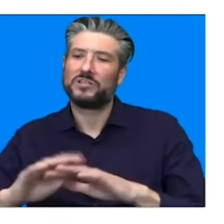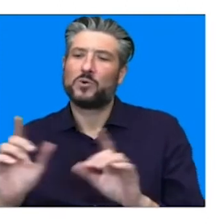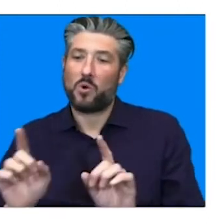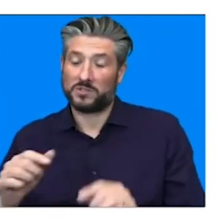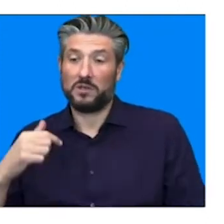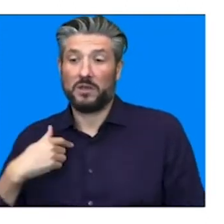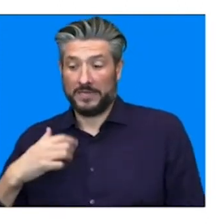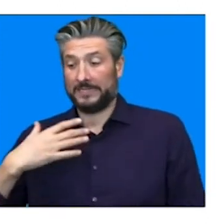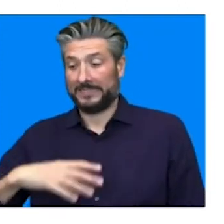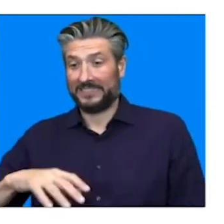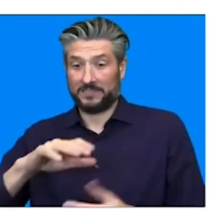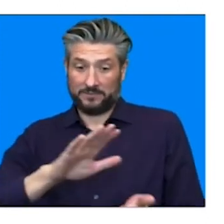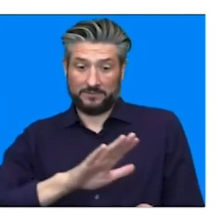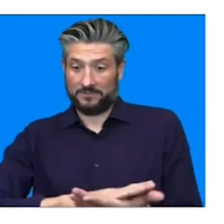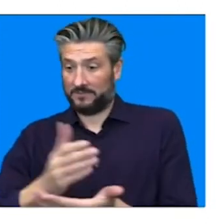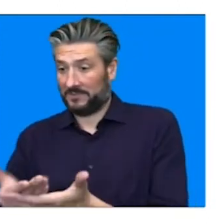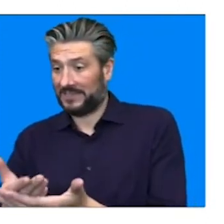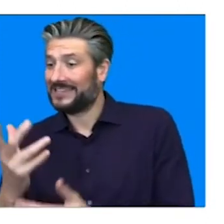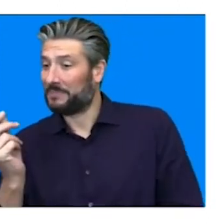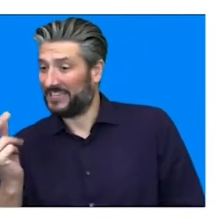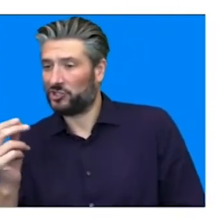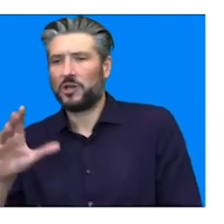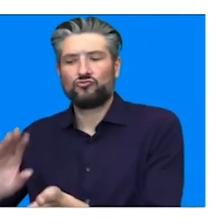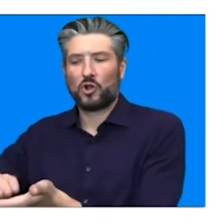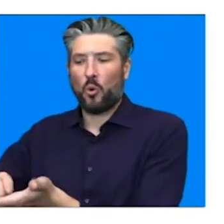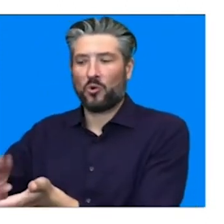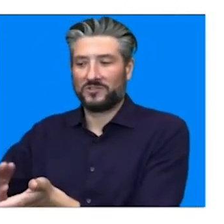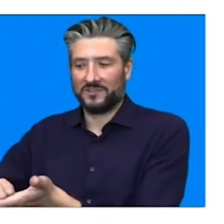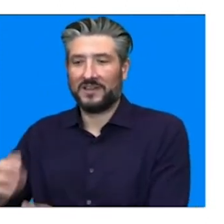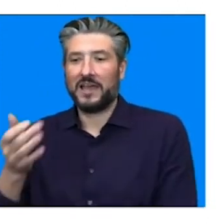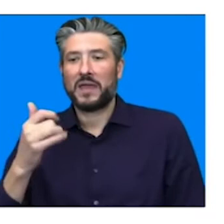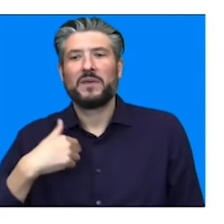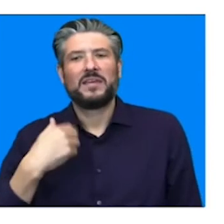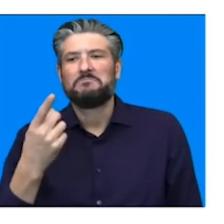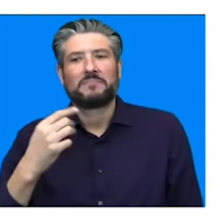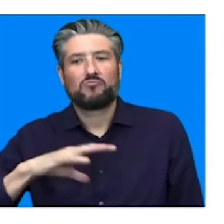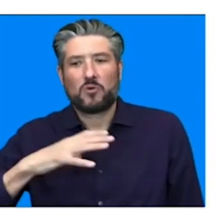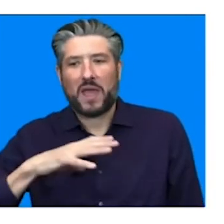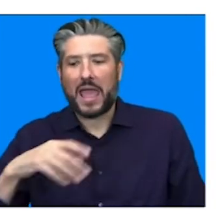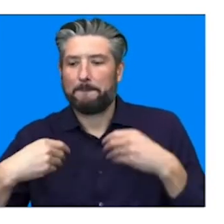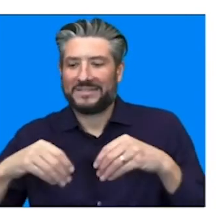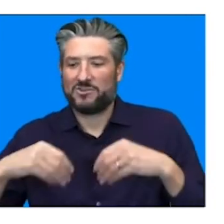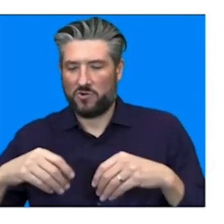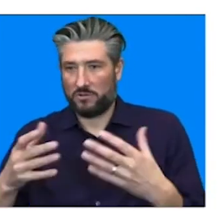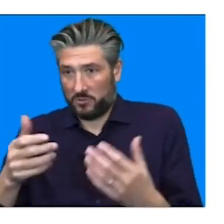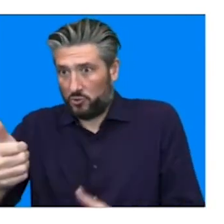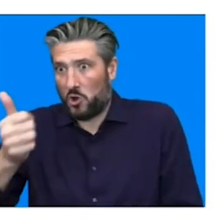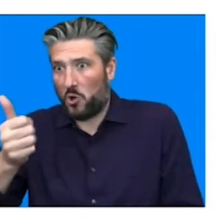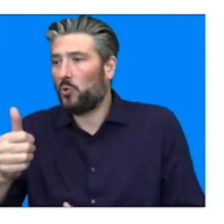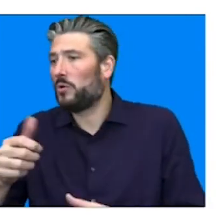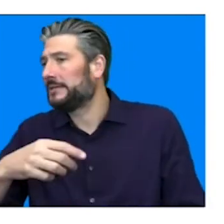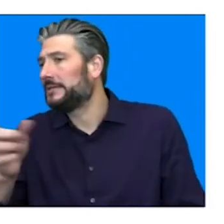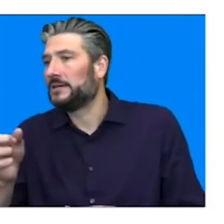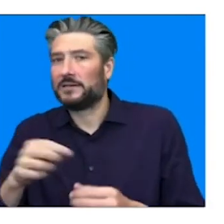using text-to-speech. So either you're preparing material which you know will be read by a text-to-speech